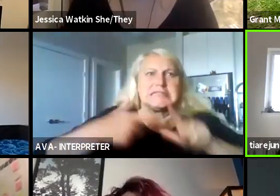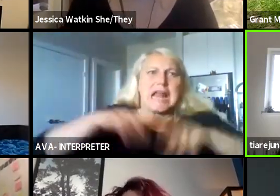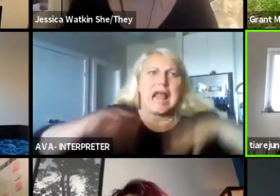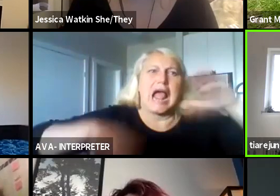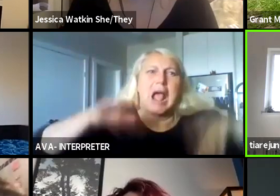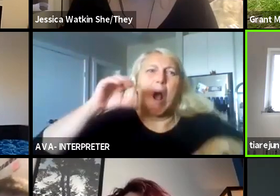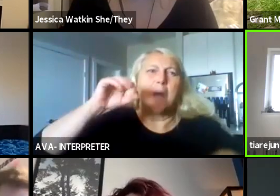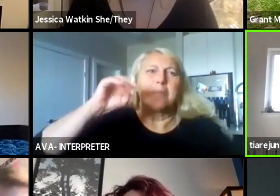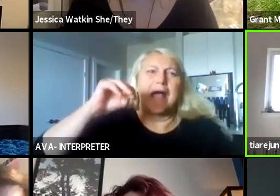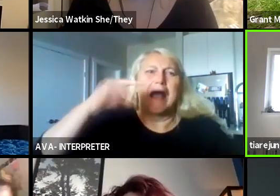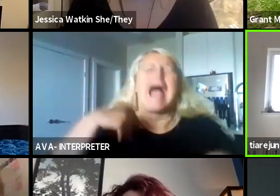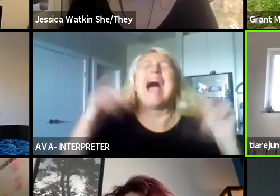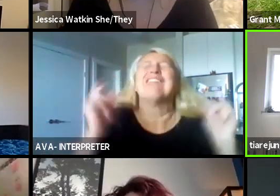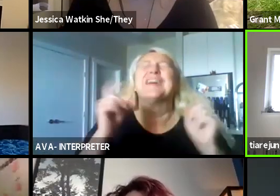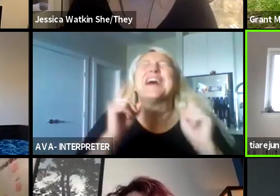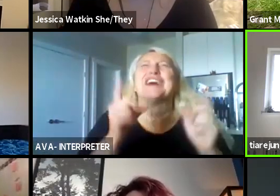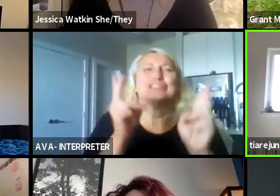So,